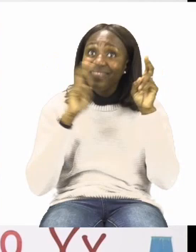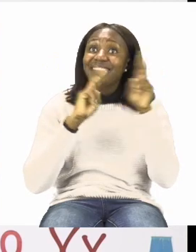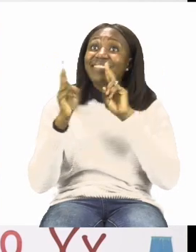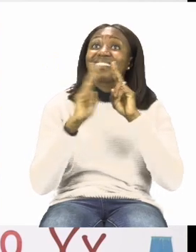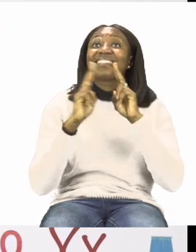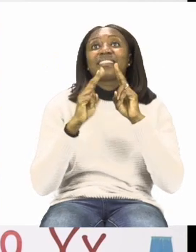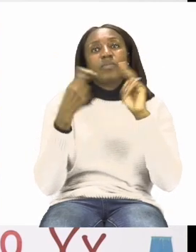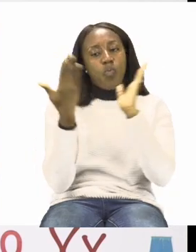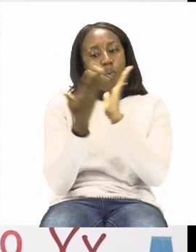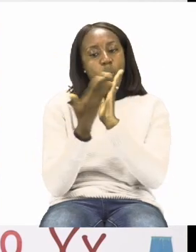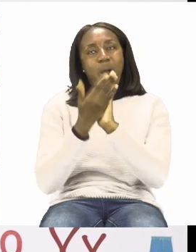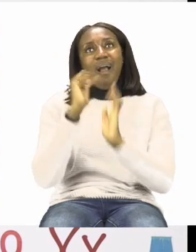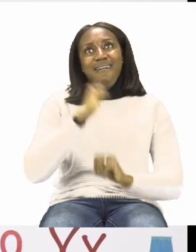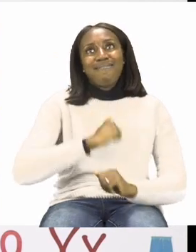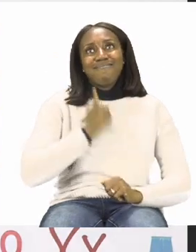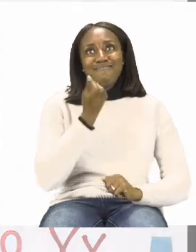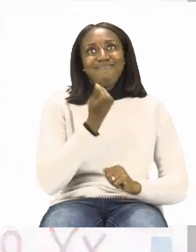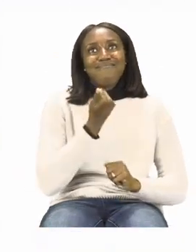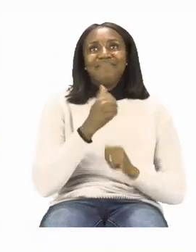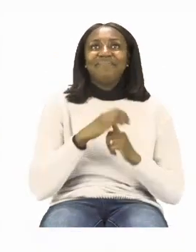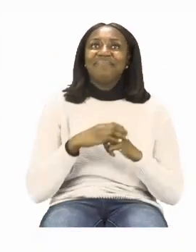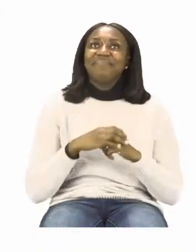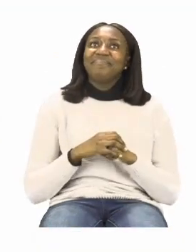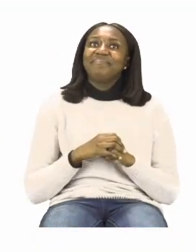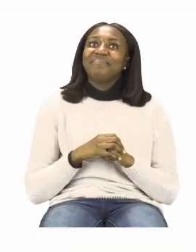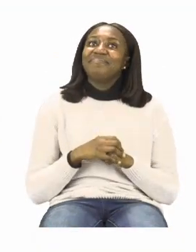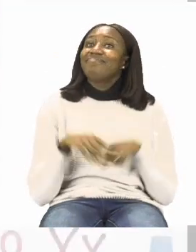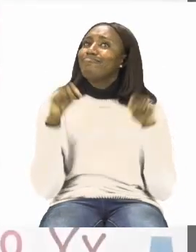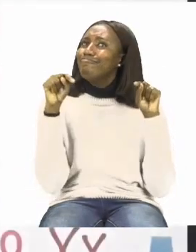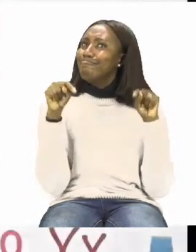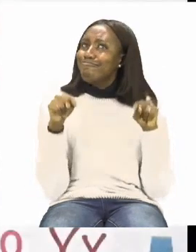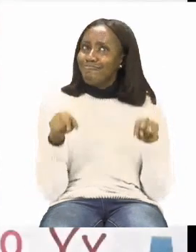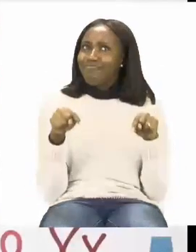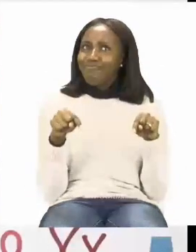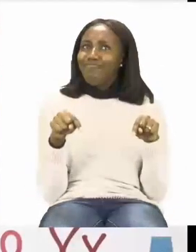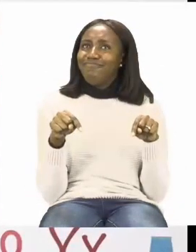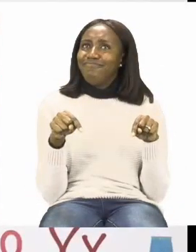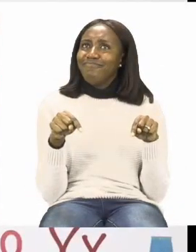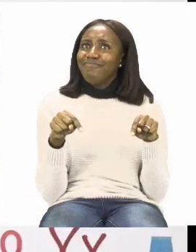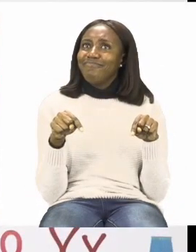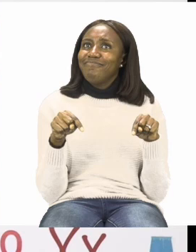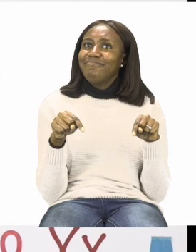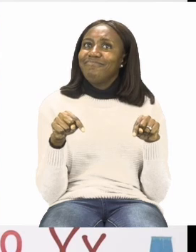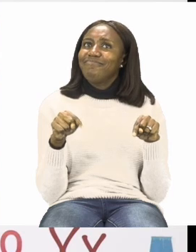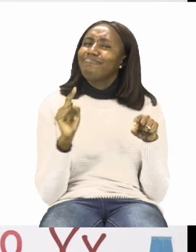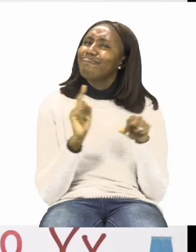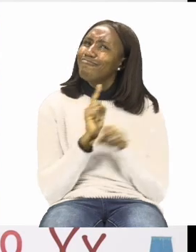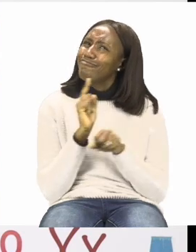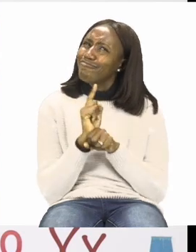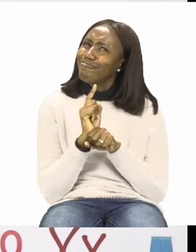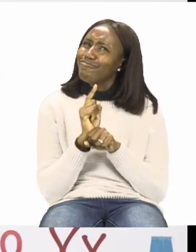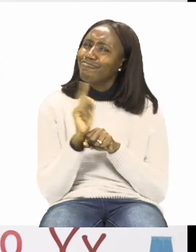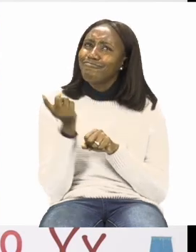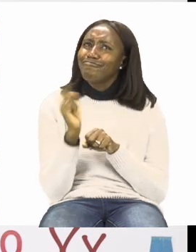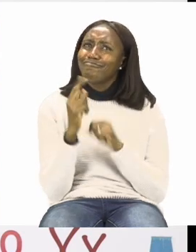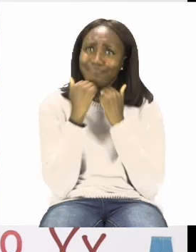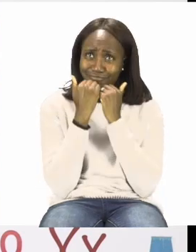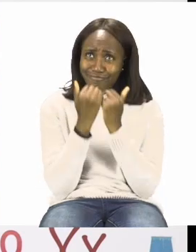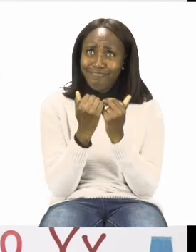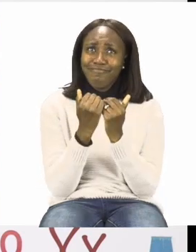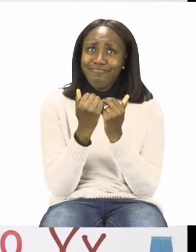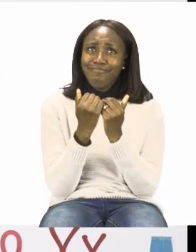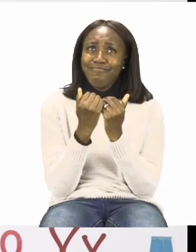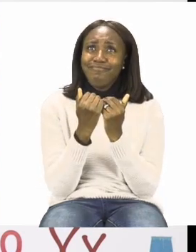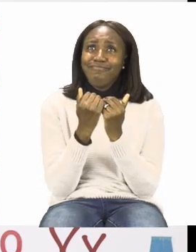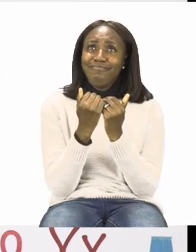theme My School. Now, before we get into our lessons for the day, we have